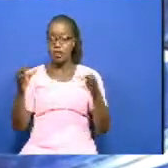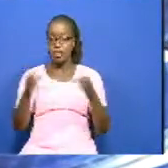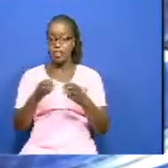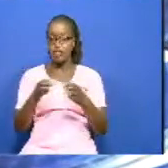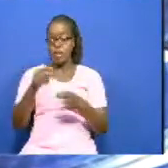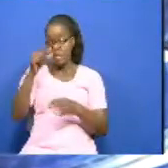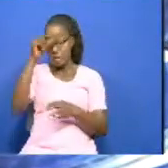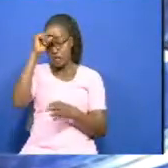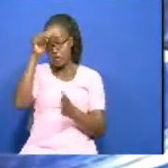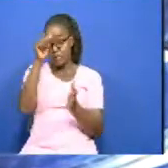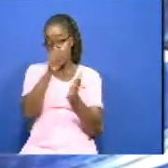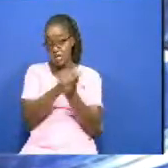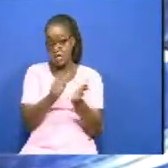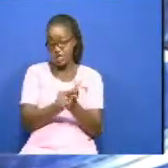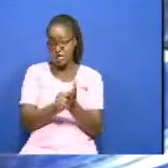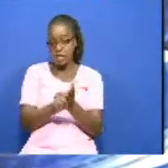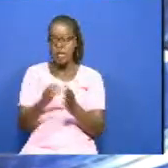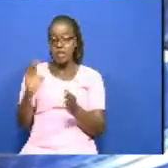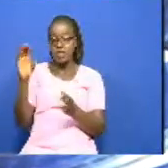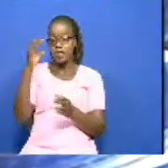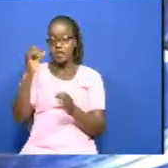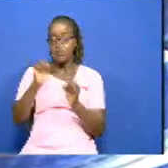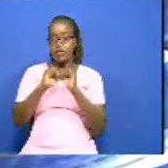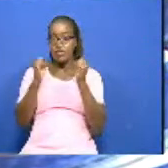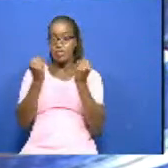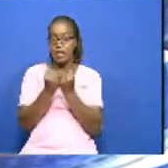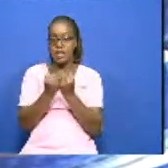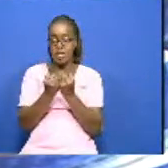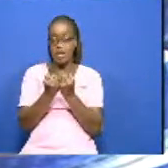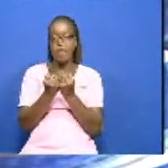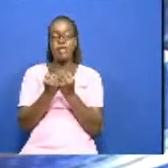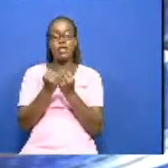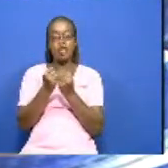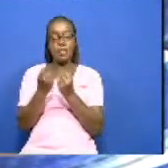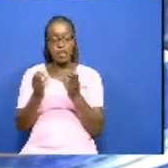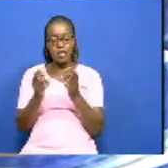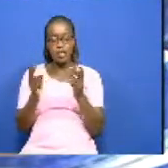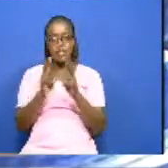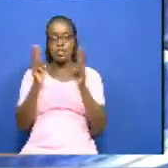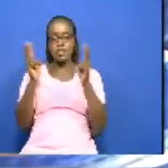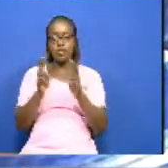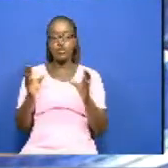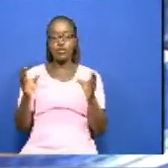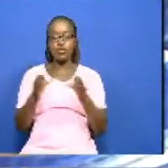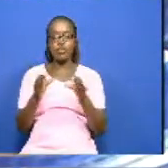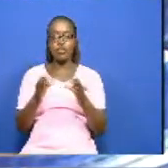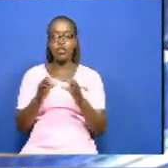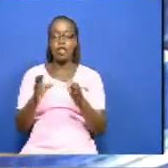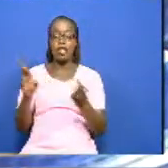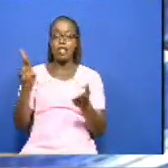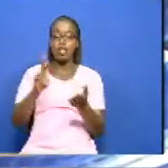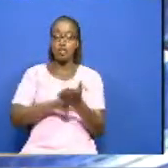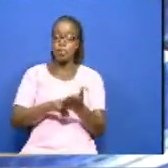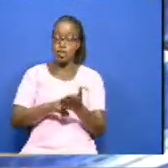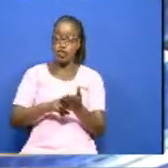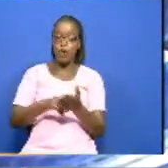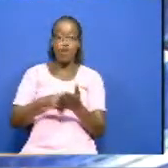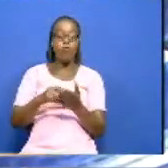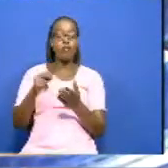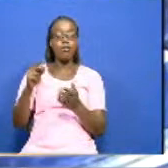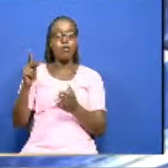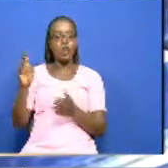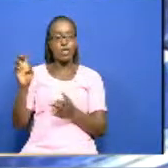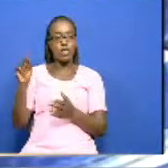government agencies, the civil society and the diplomatic community, among others, to ensure there is no repeat of what happened in Kenol,